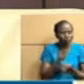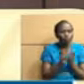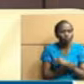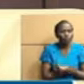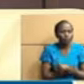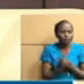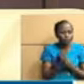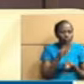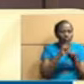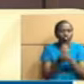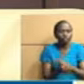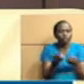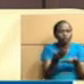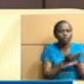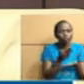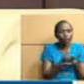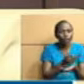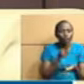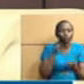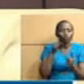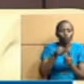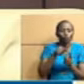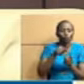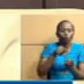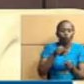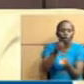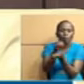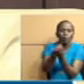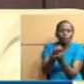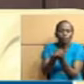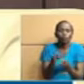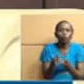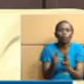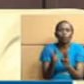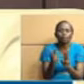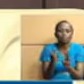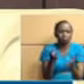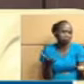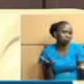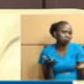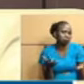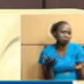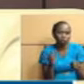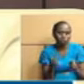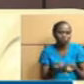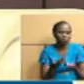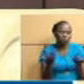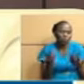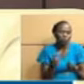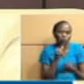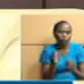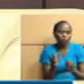matoke into a preservable form to enable you one thing, distribute it to where it's not